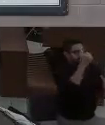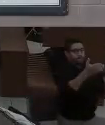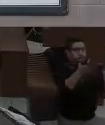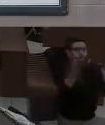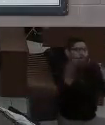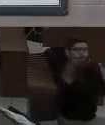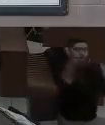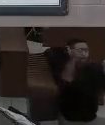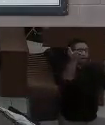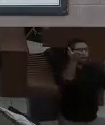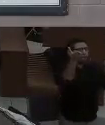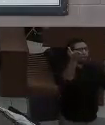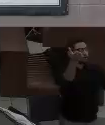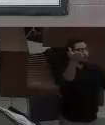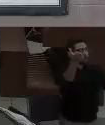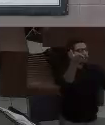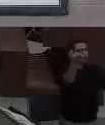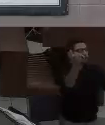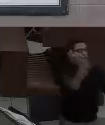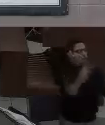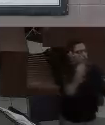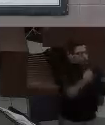our Father,